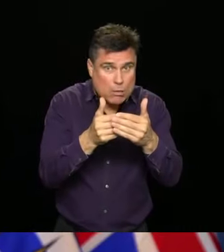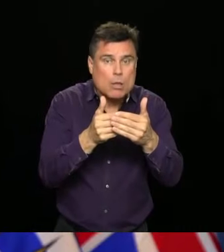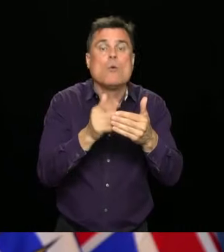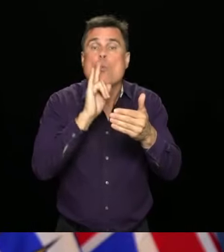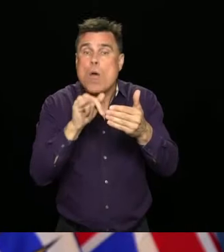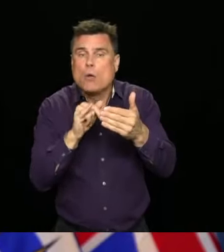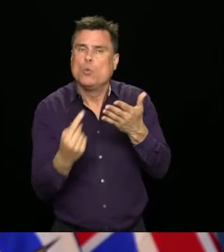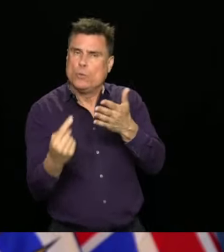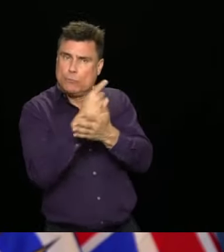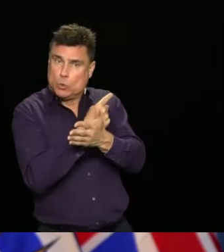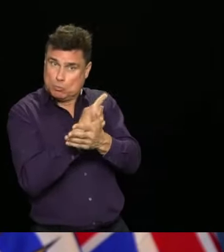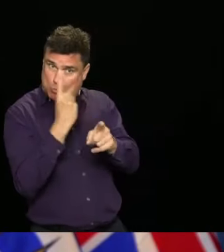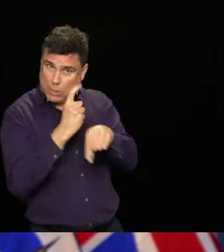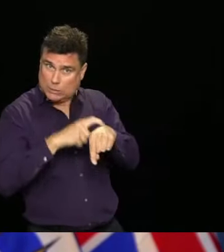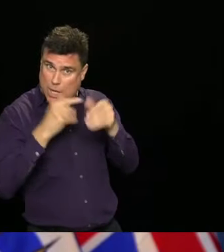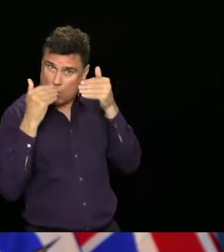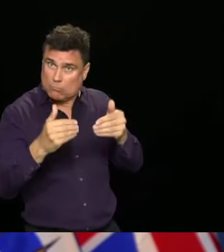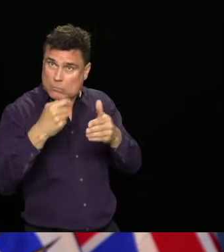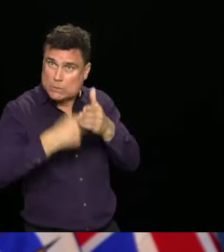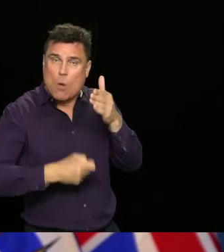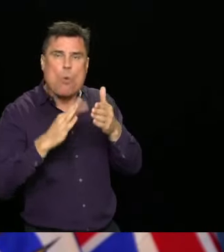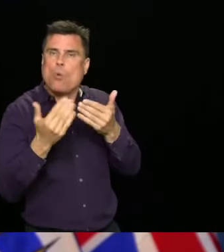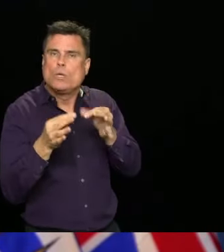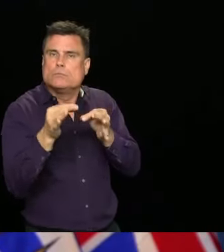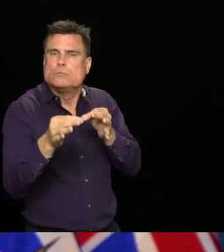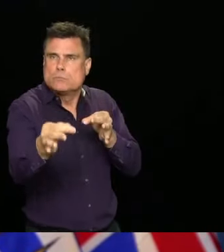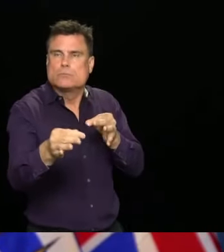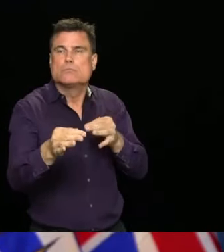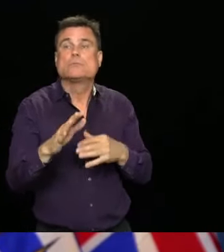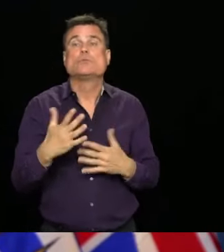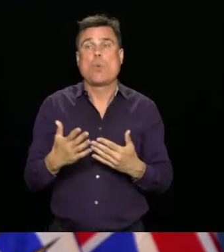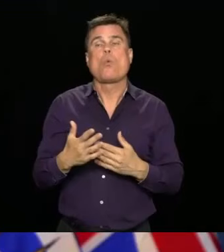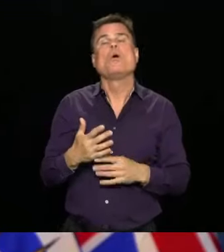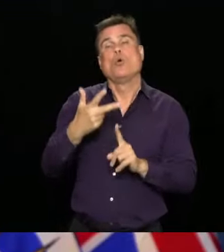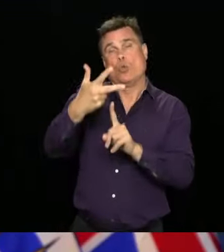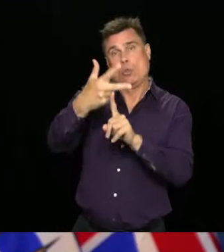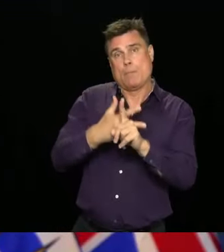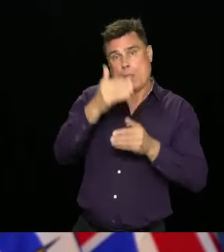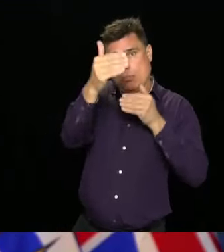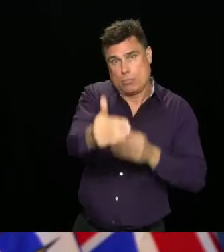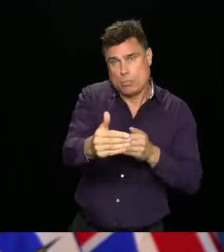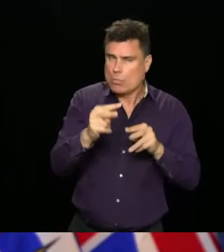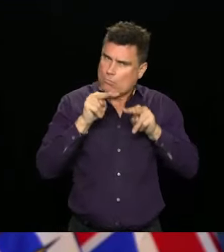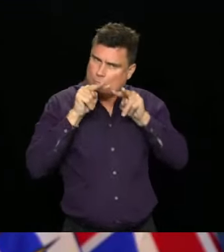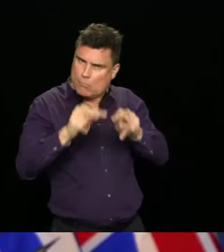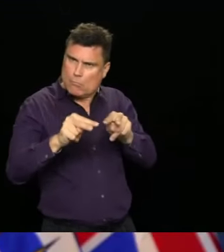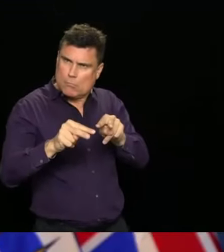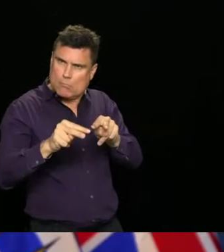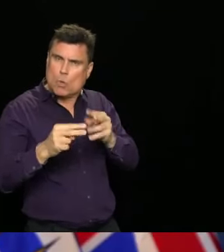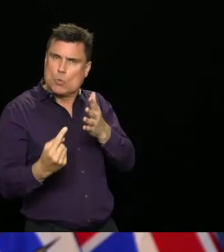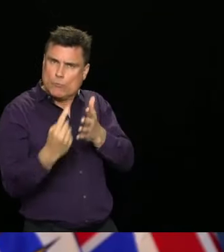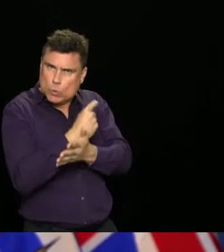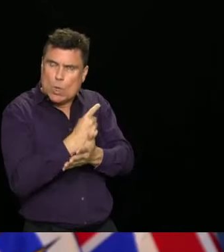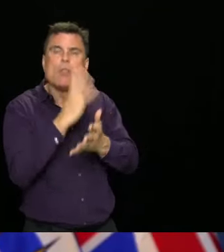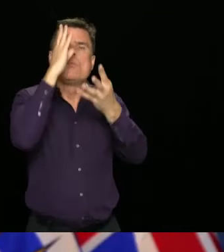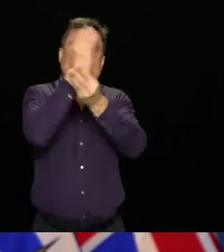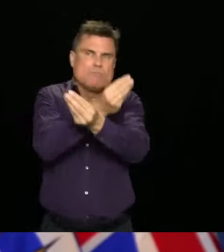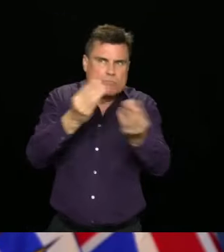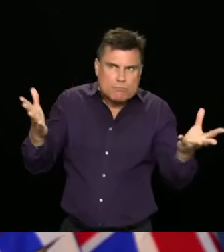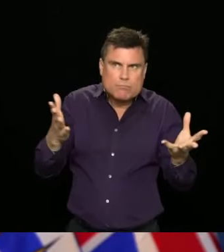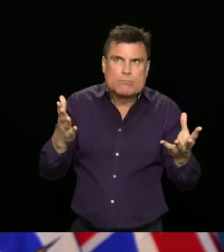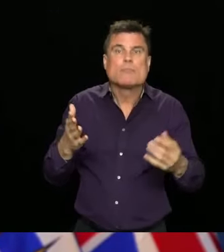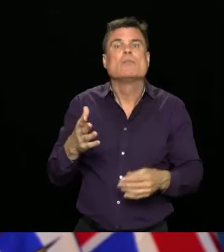full update as we do our first quarterly. I think it's important to remember that we're still only 2 months. I know it feels like forever to everybody out